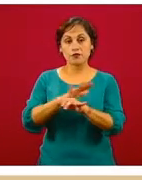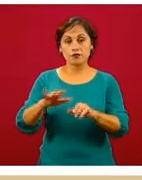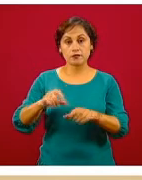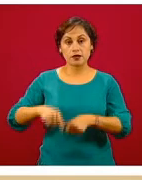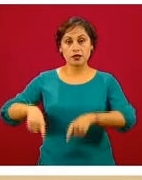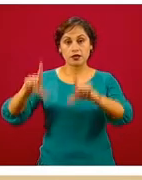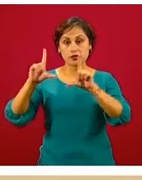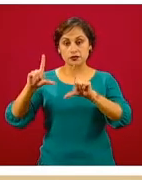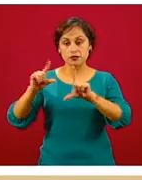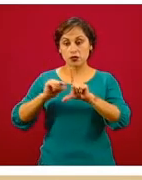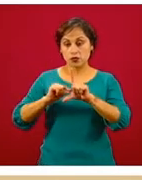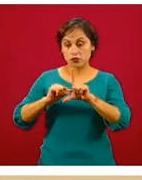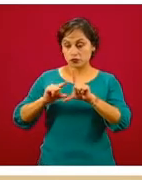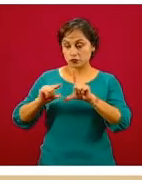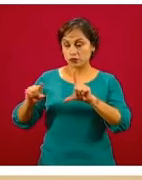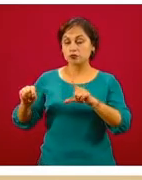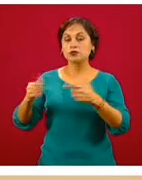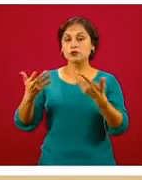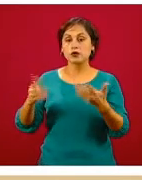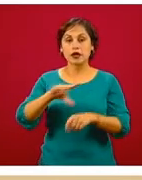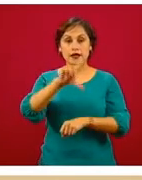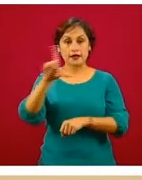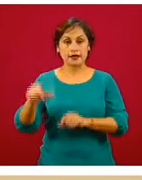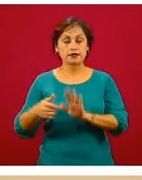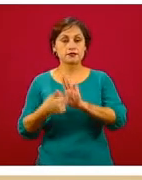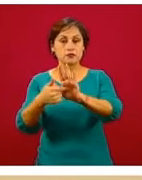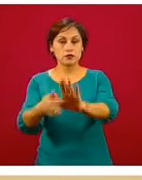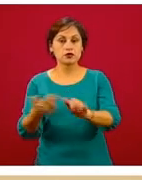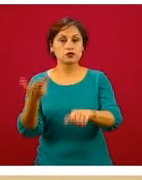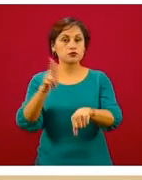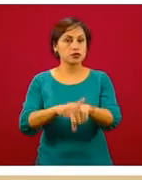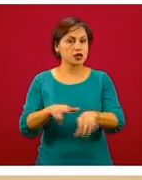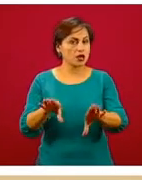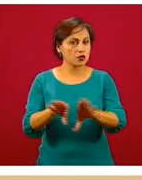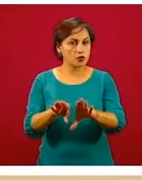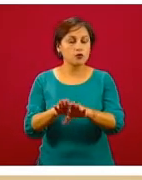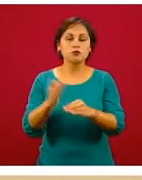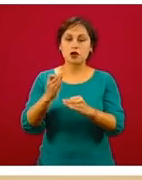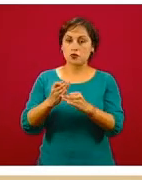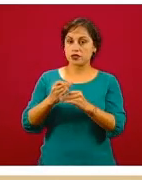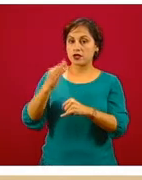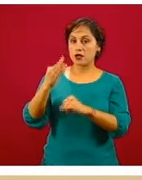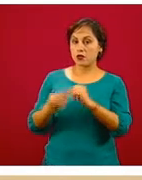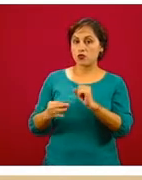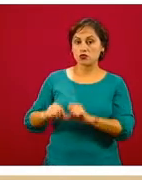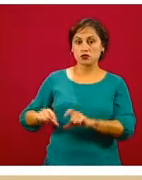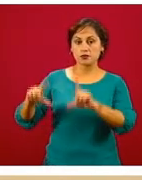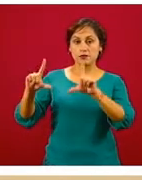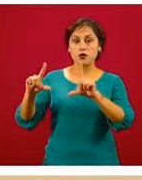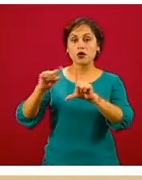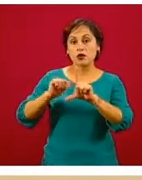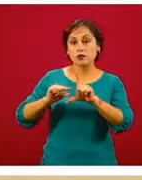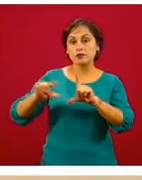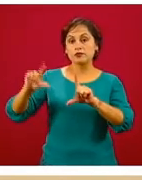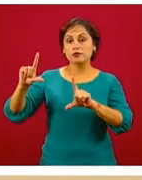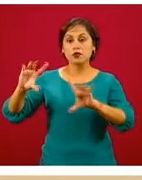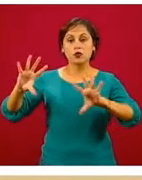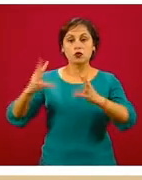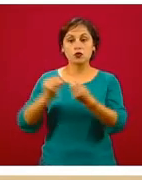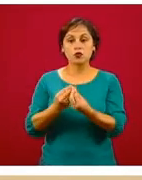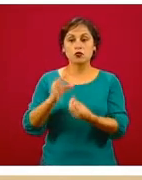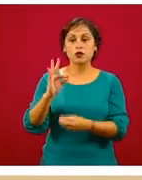Then in the epidemiological report, and this is about the occupancy and availability of hospital